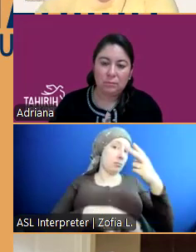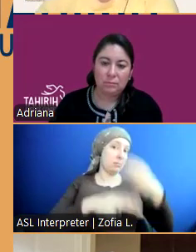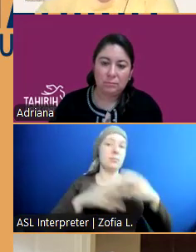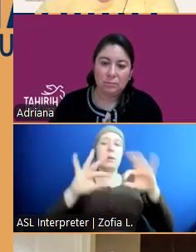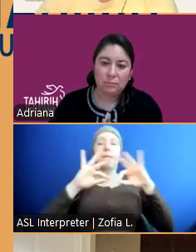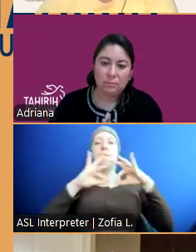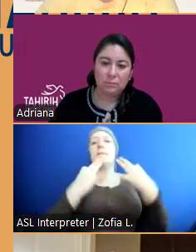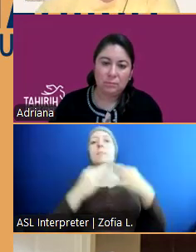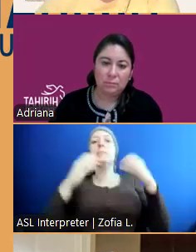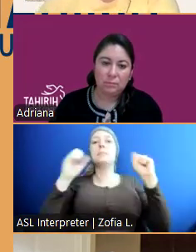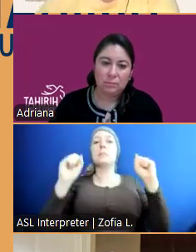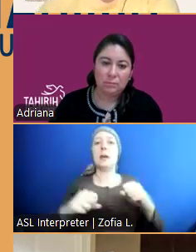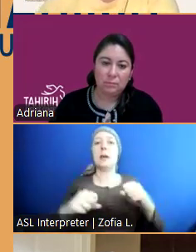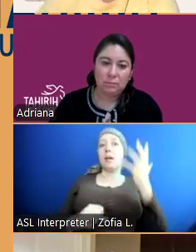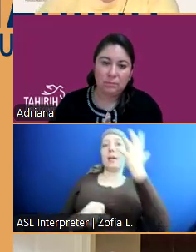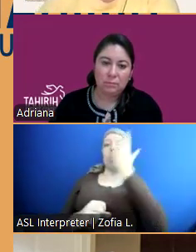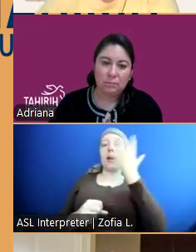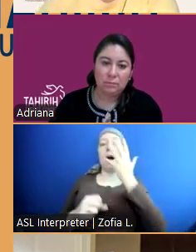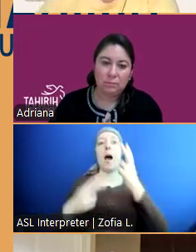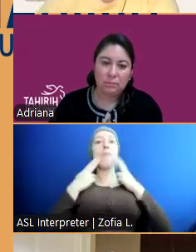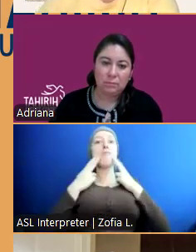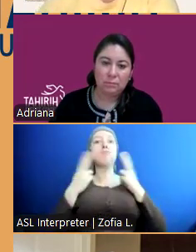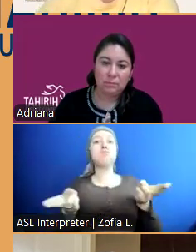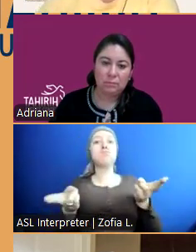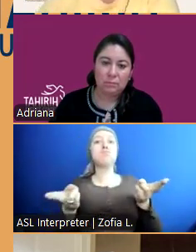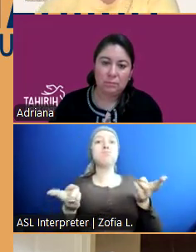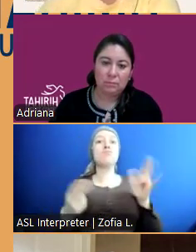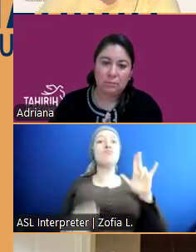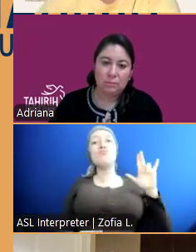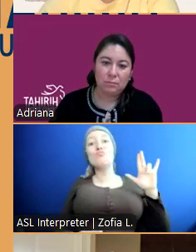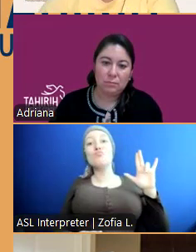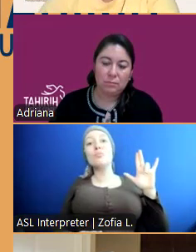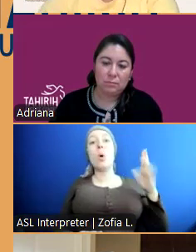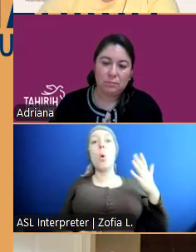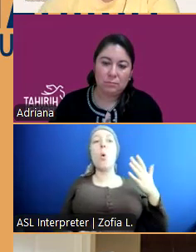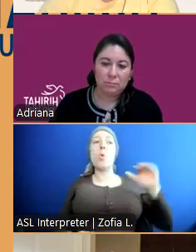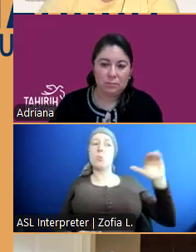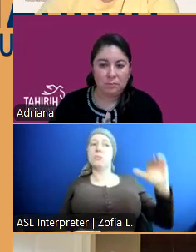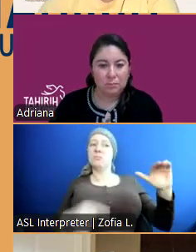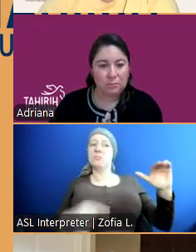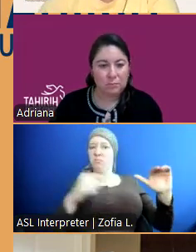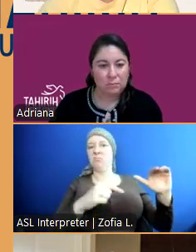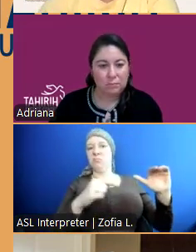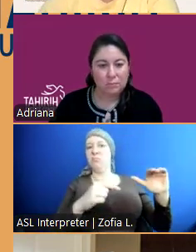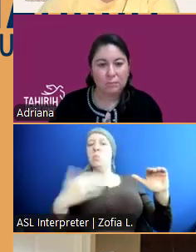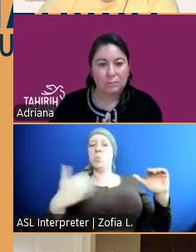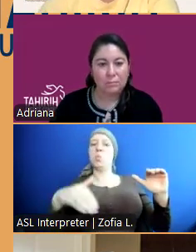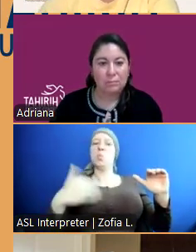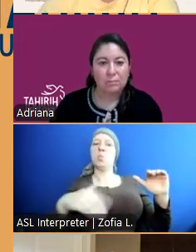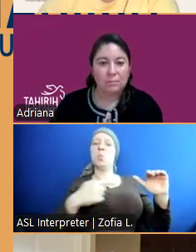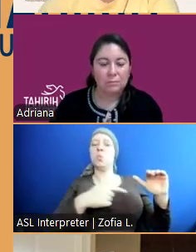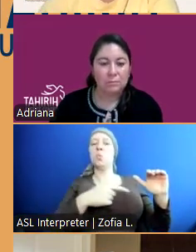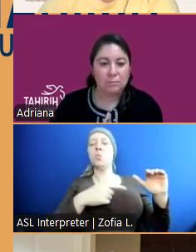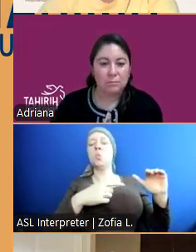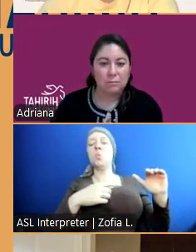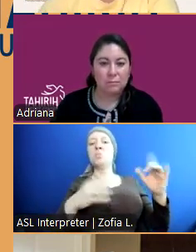make themselves seem very benevolent and make their child or the individual at risk to